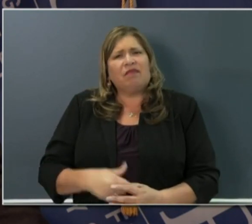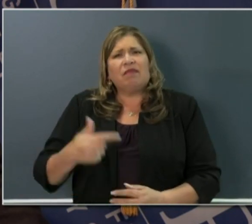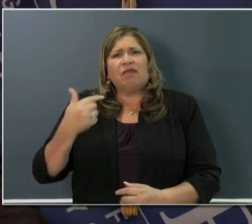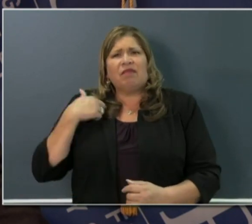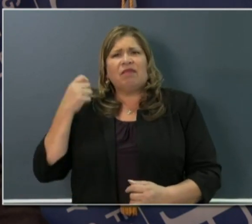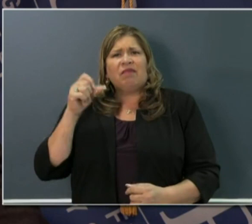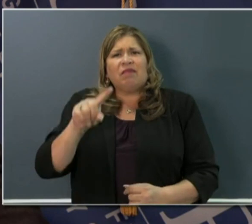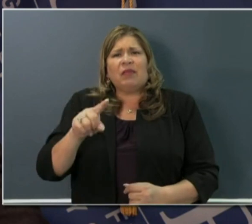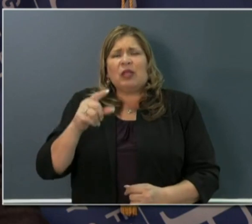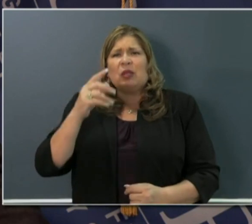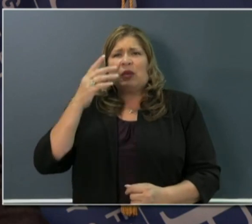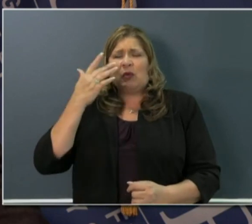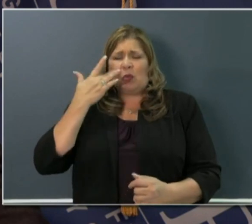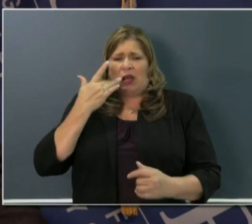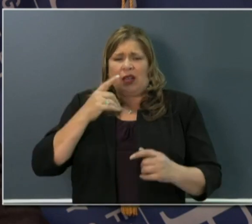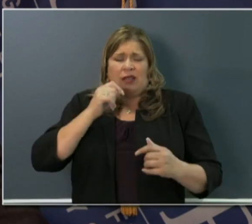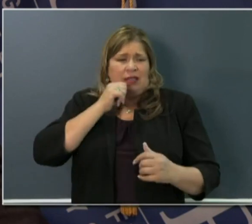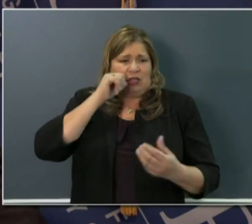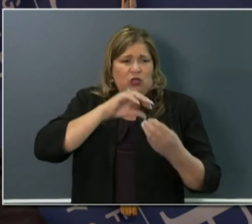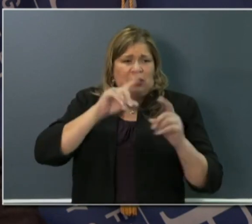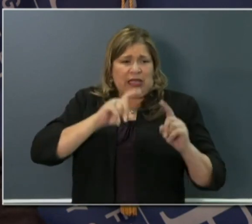tripled from yesterday?